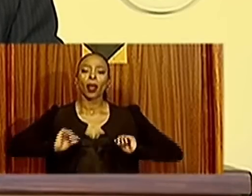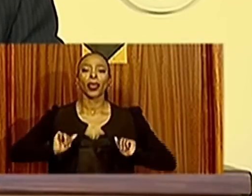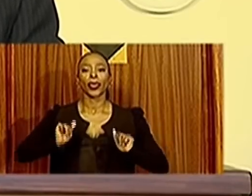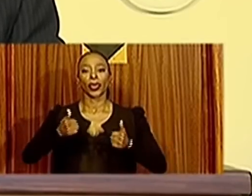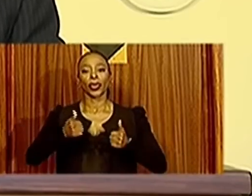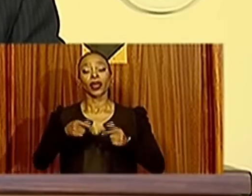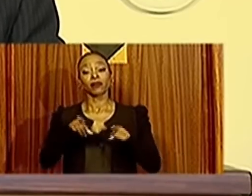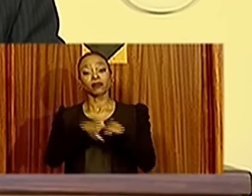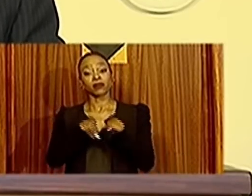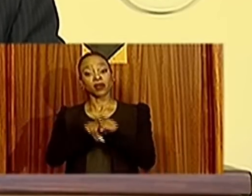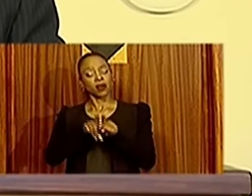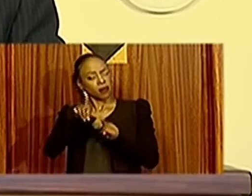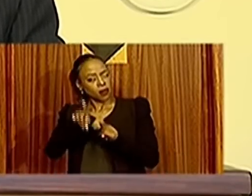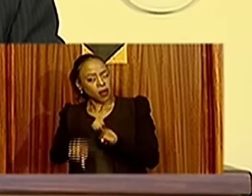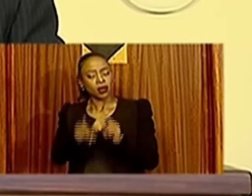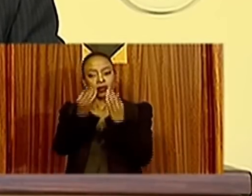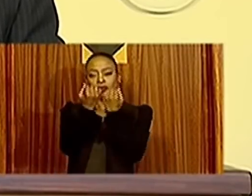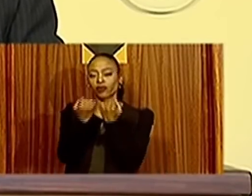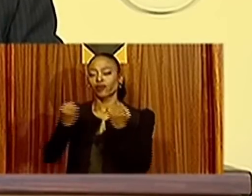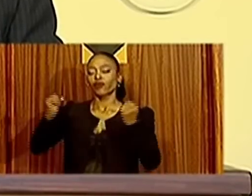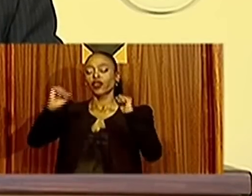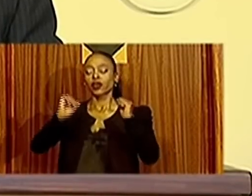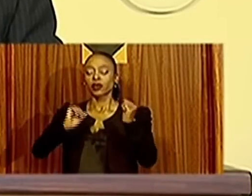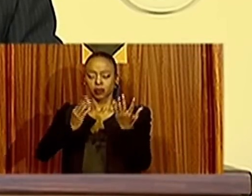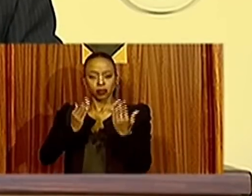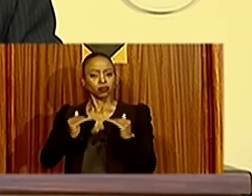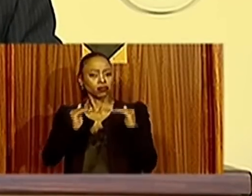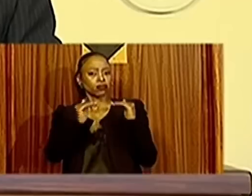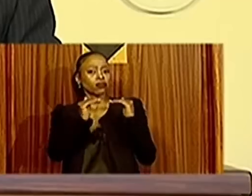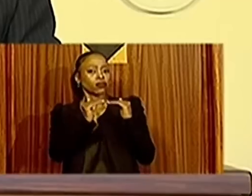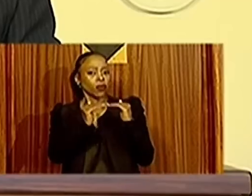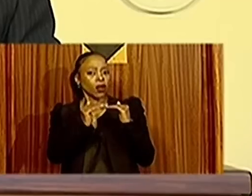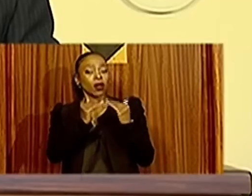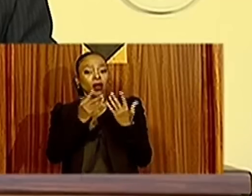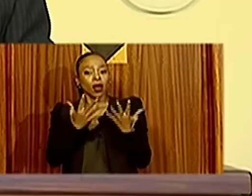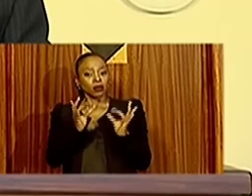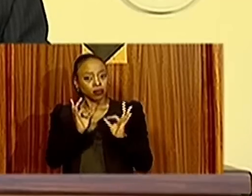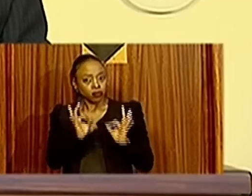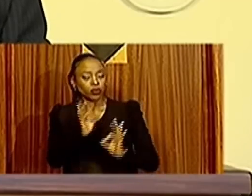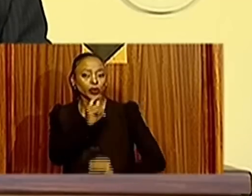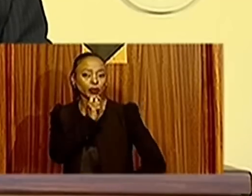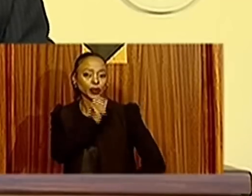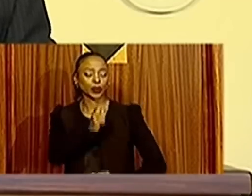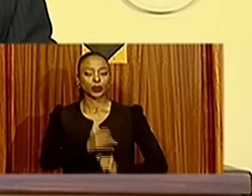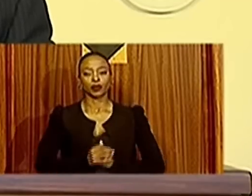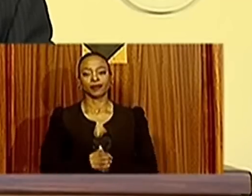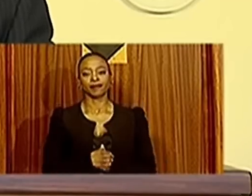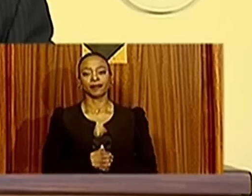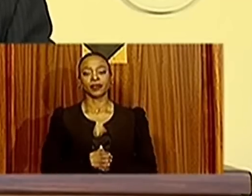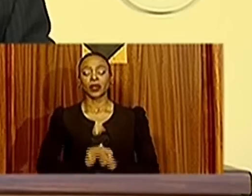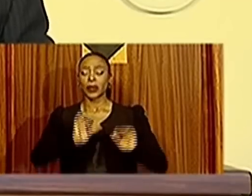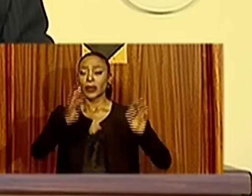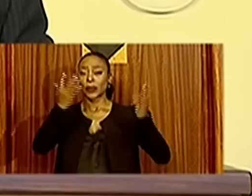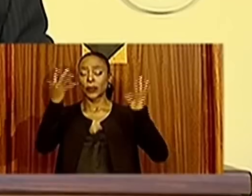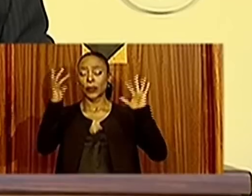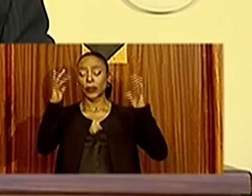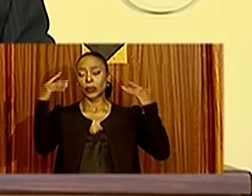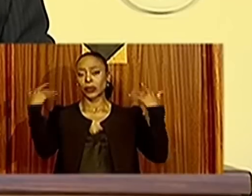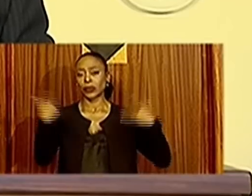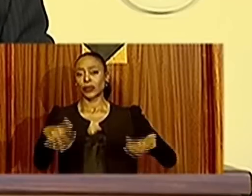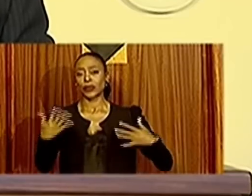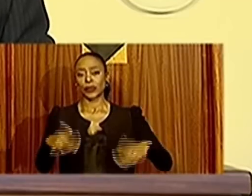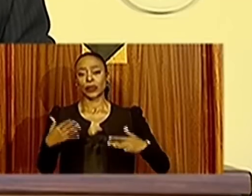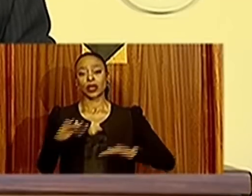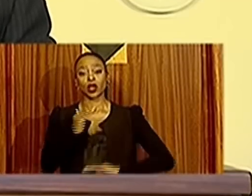to be free, fair, and credible. We commend the Independent Electoral